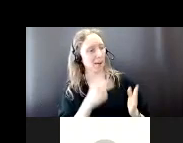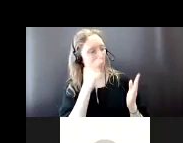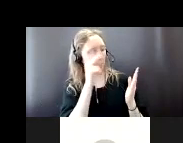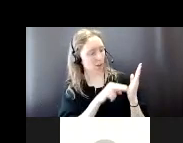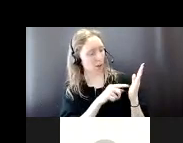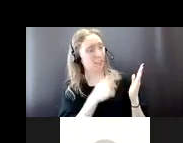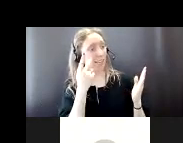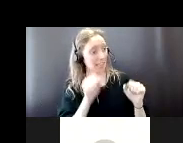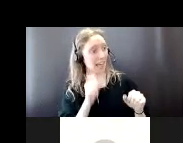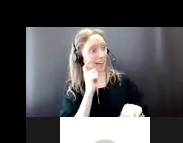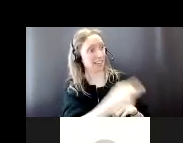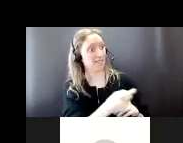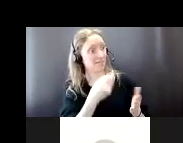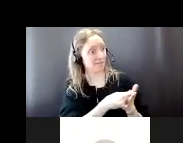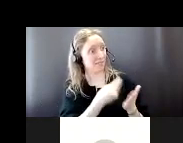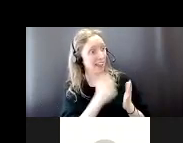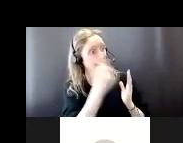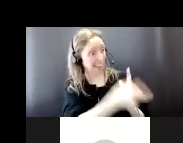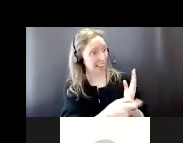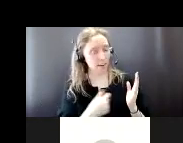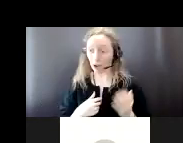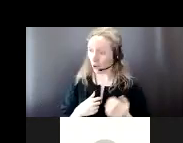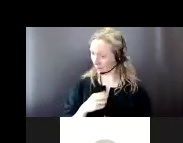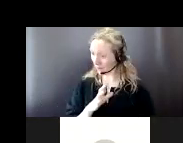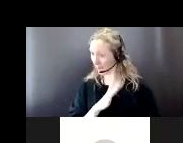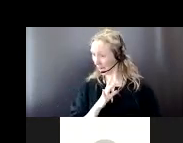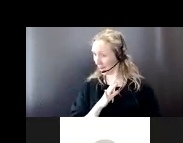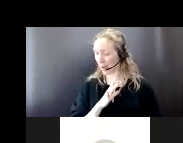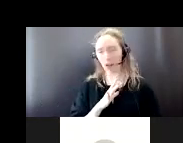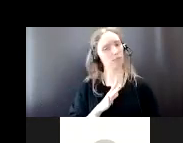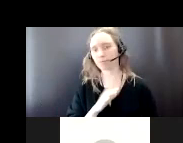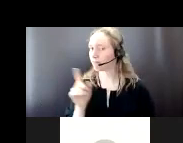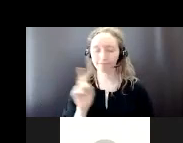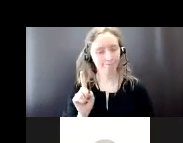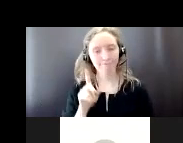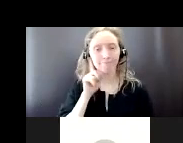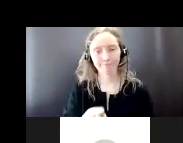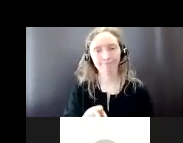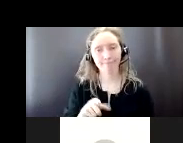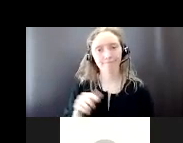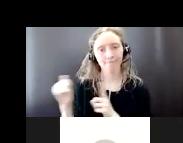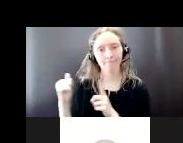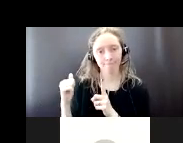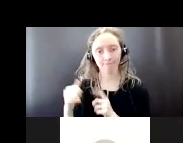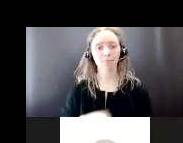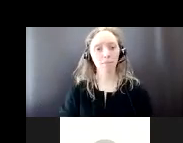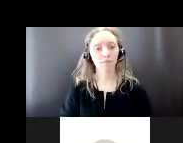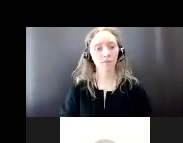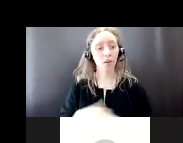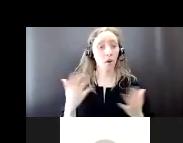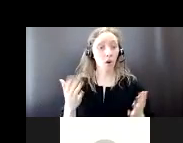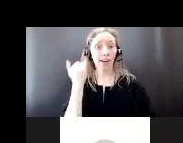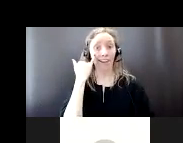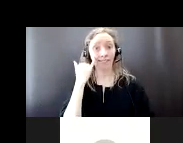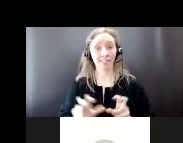more recently, if they're offering you an investment opportunity, because we are receiving a lot of